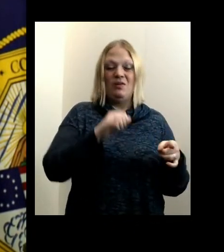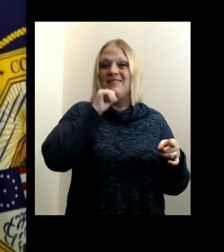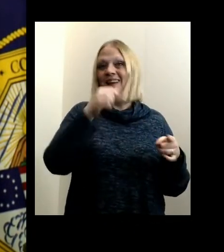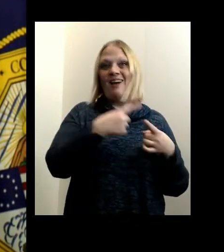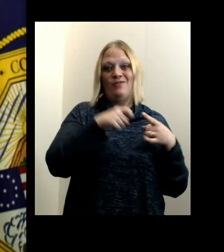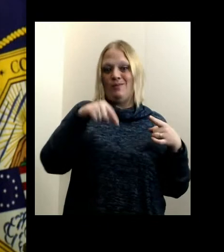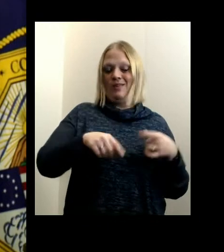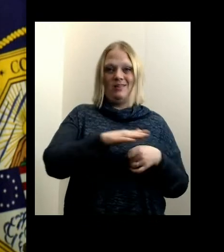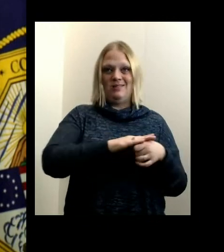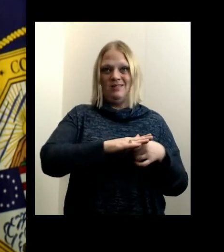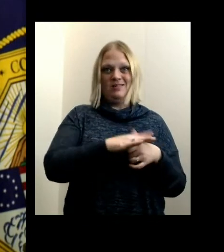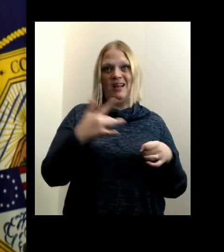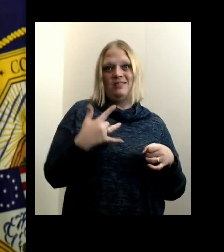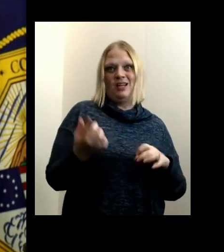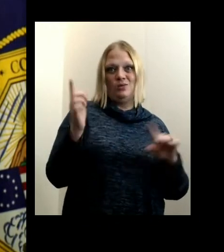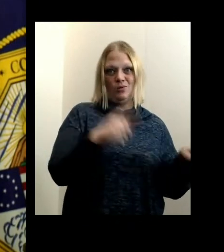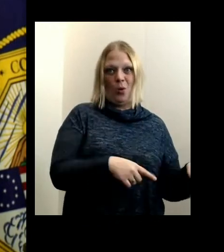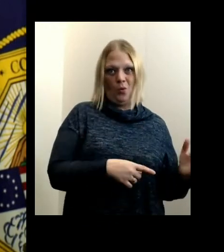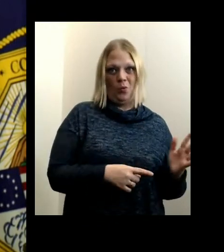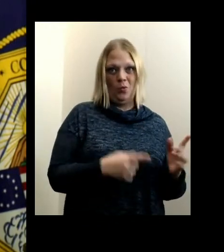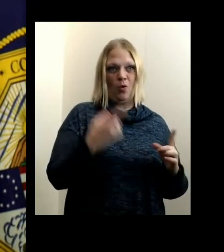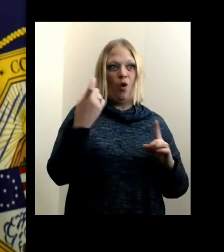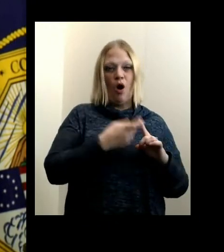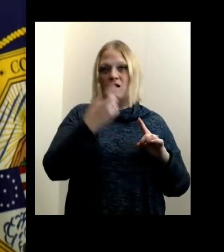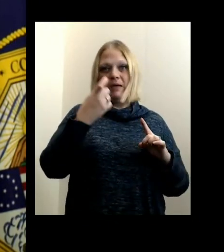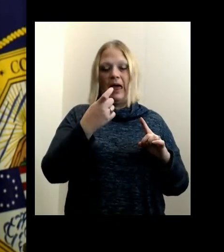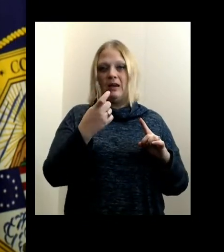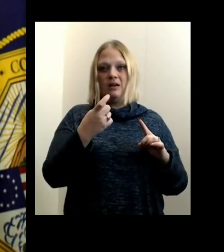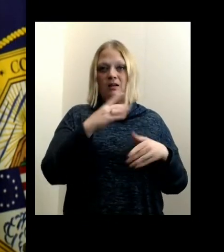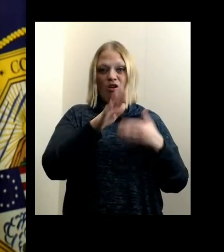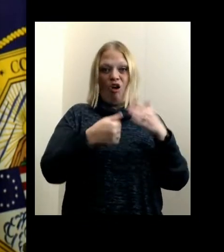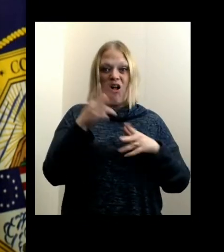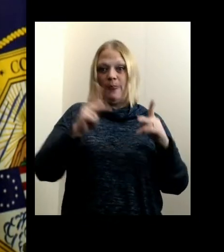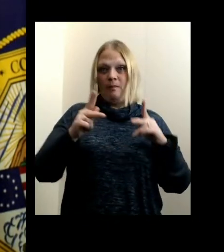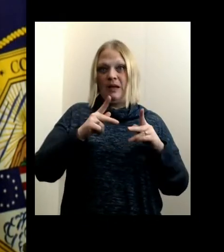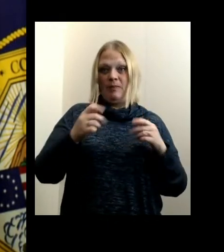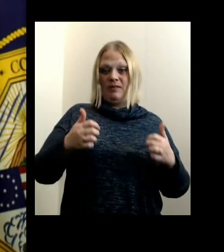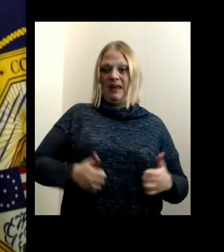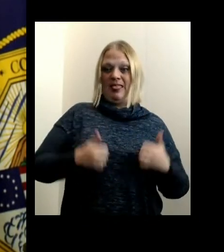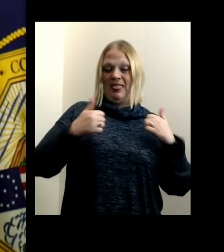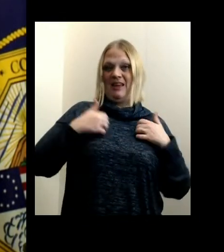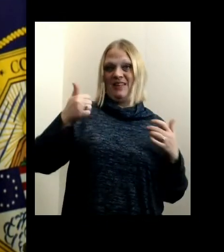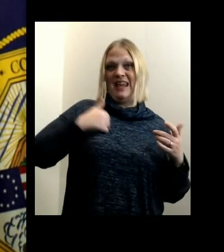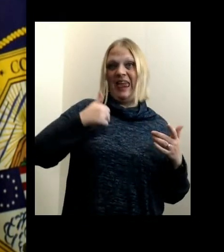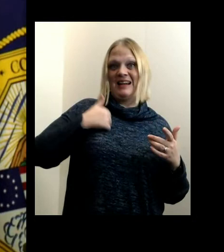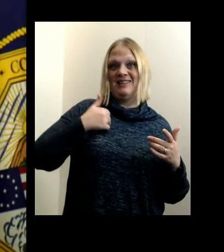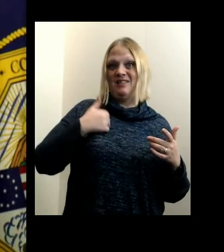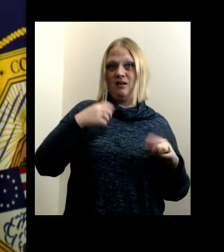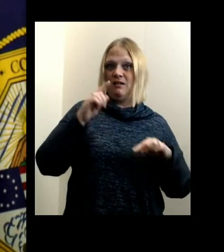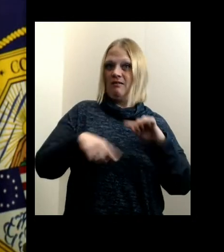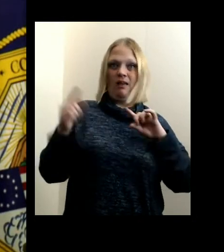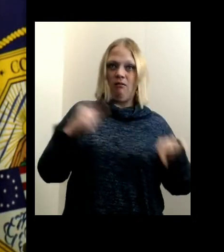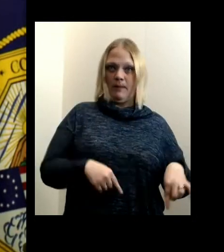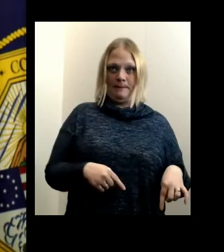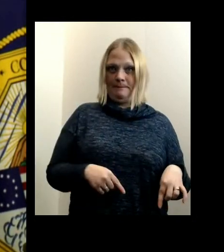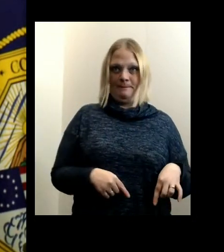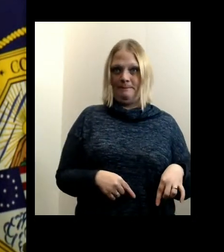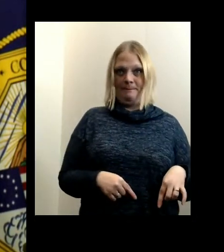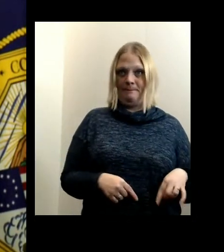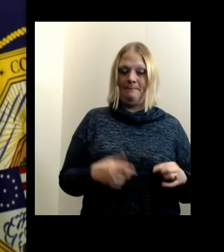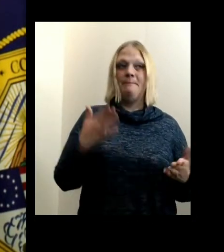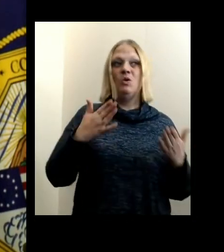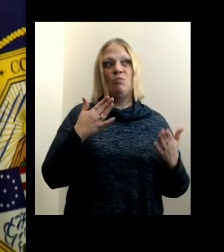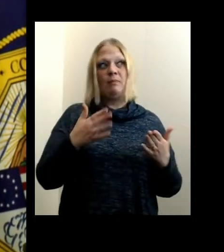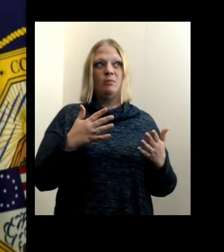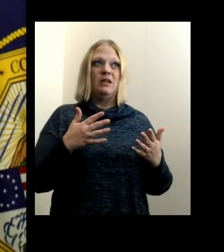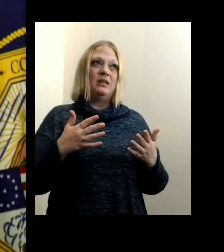that normally would attend the game. You automatically lose all the fans who live in Canada, which is a substantial amount of fans. You more than likely would lose